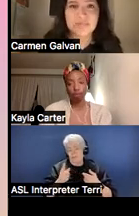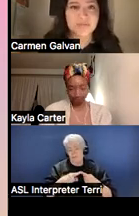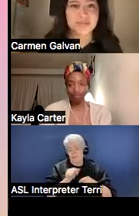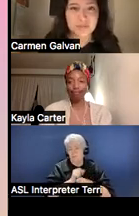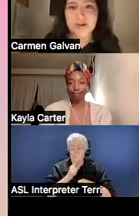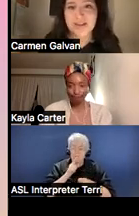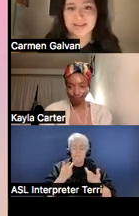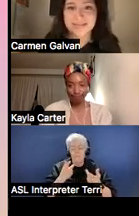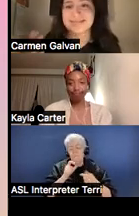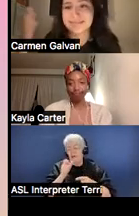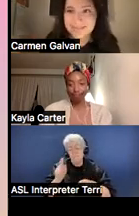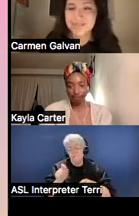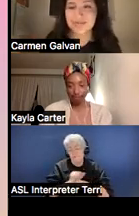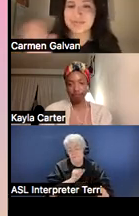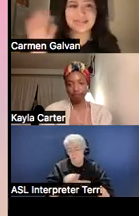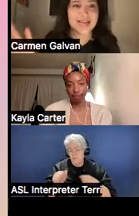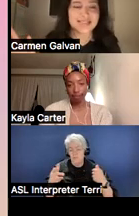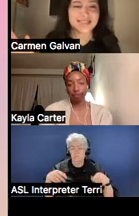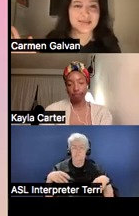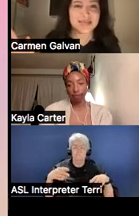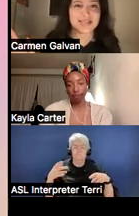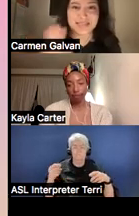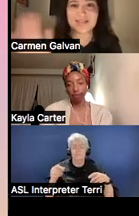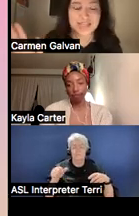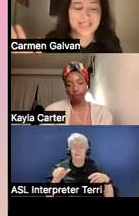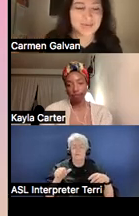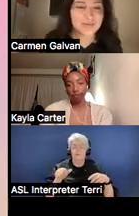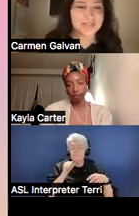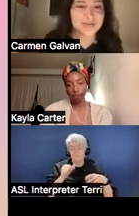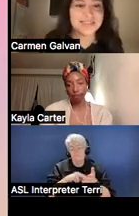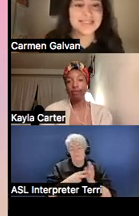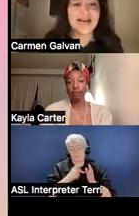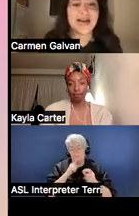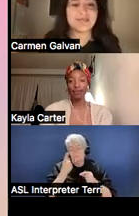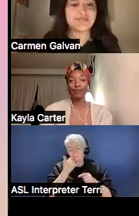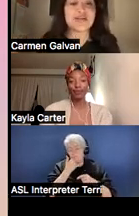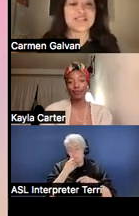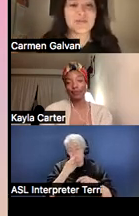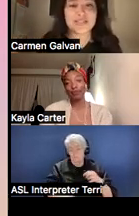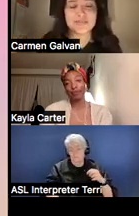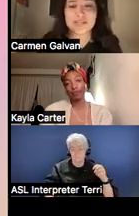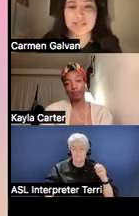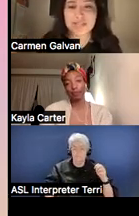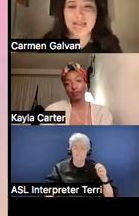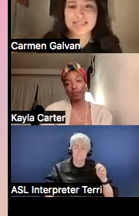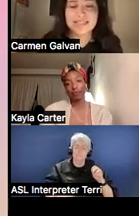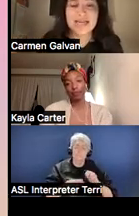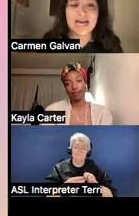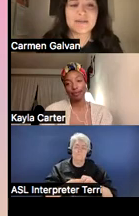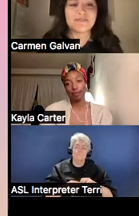not supposed to be working. So that doesn't mean that there's anything wrong with you. So I did want to mention